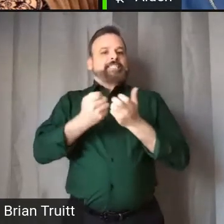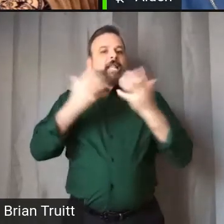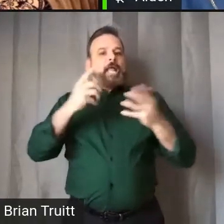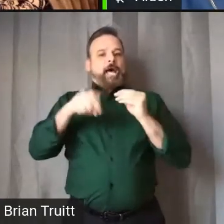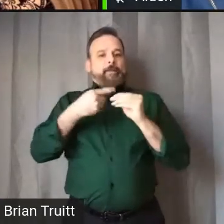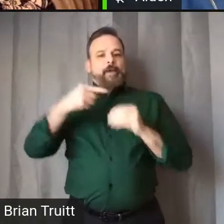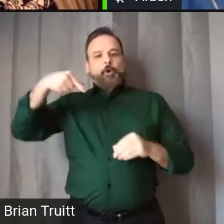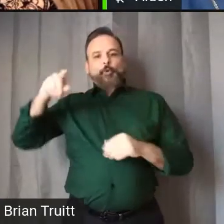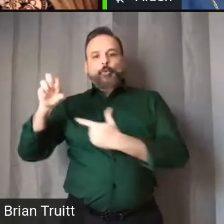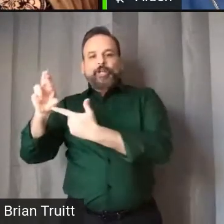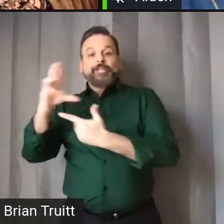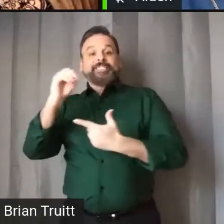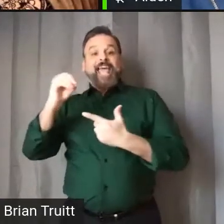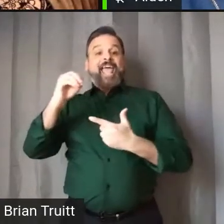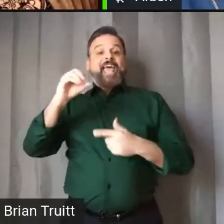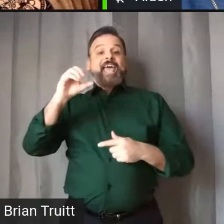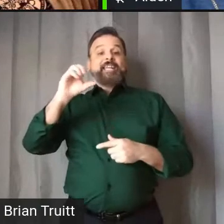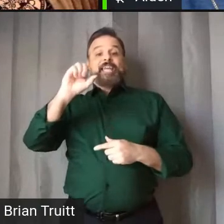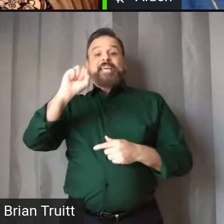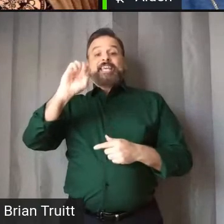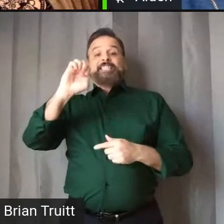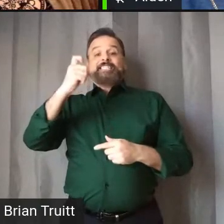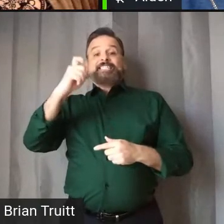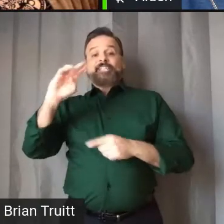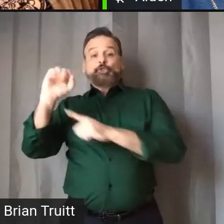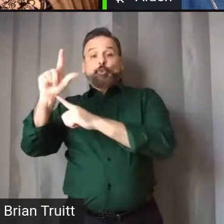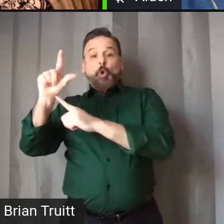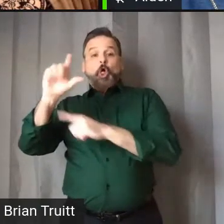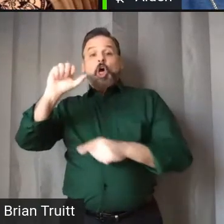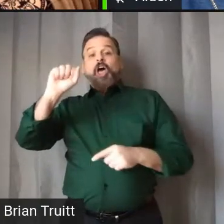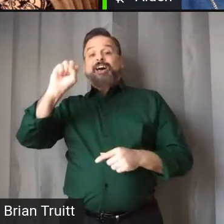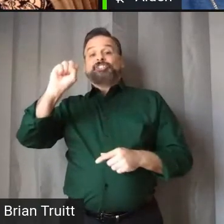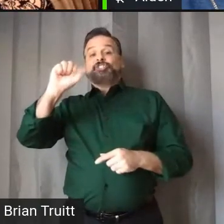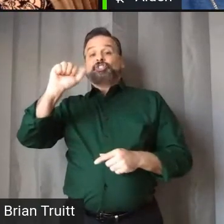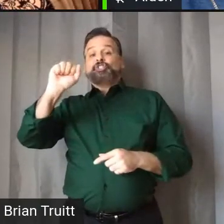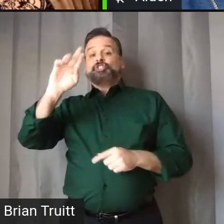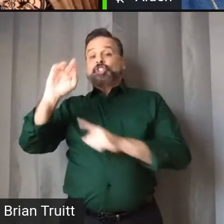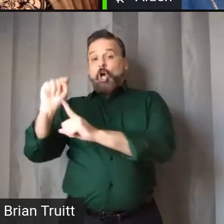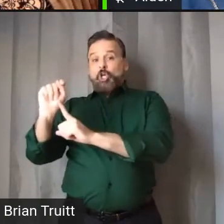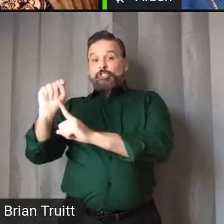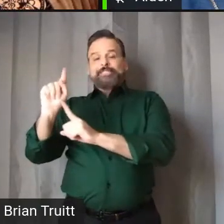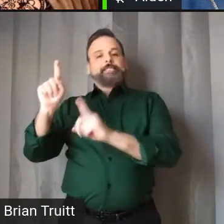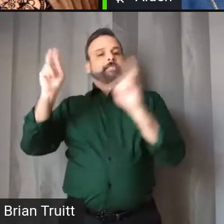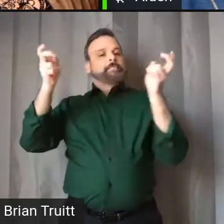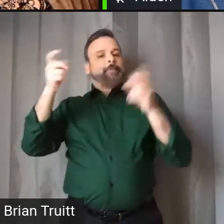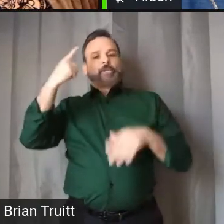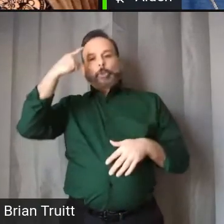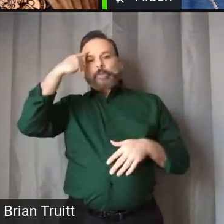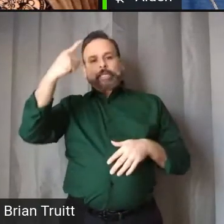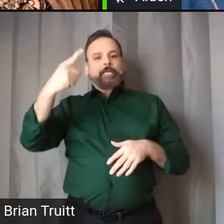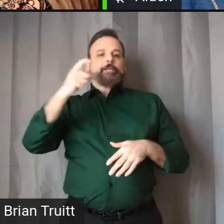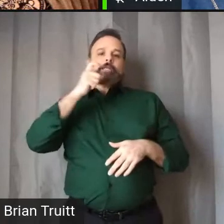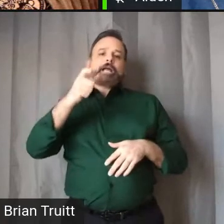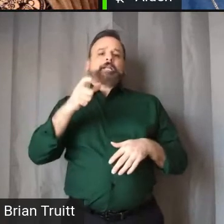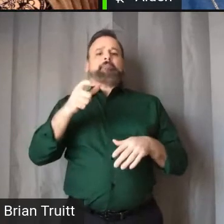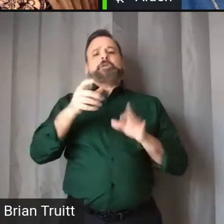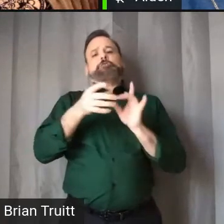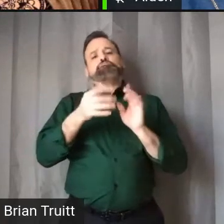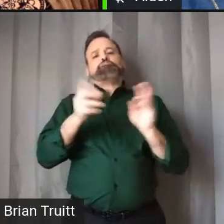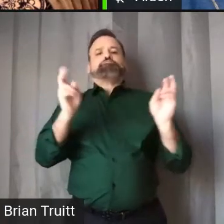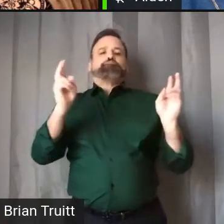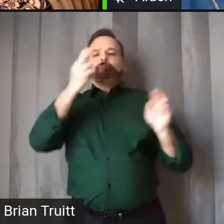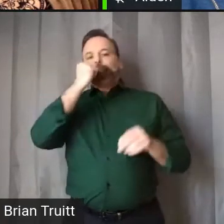talks about sexual assault. And it's a topic where you wouldn't immediately think that there is going to be banter and there are going to be things that